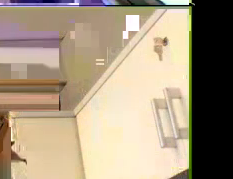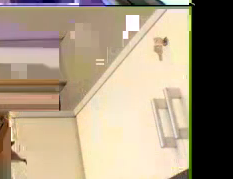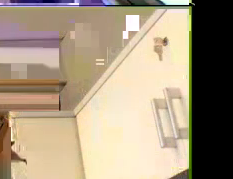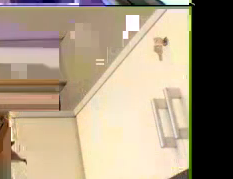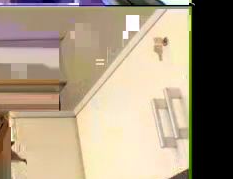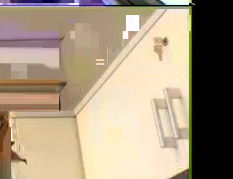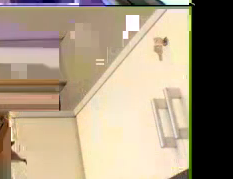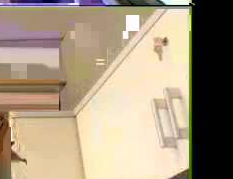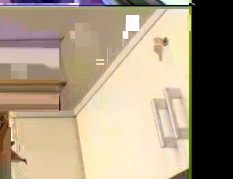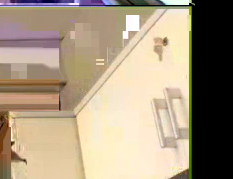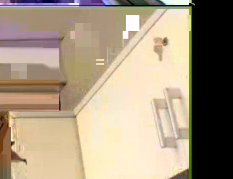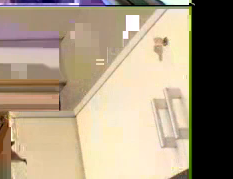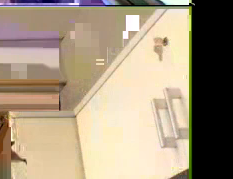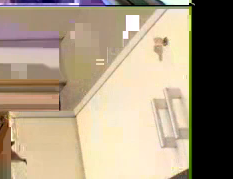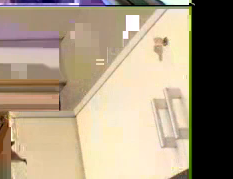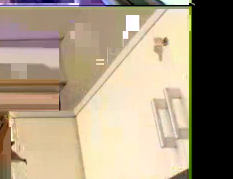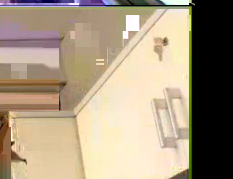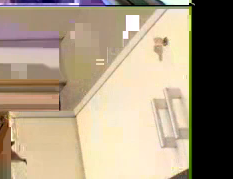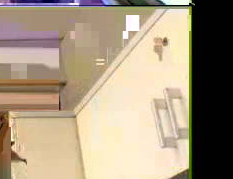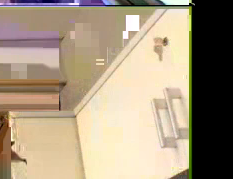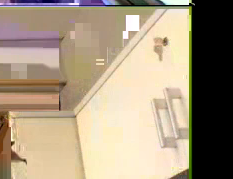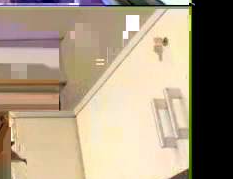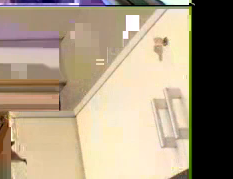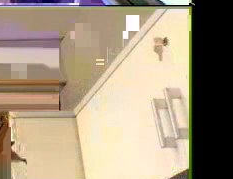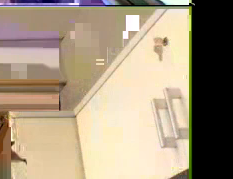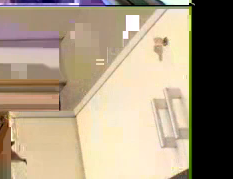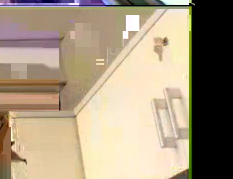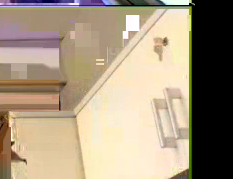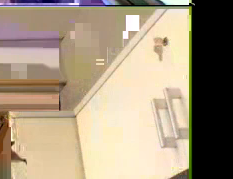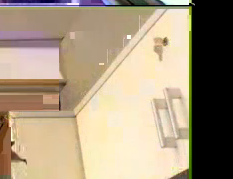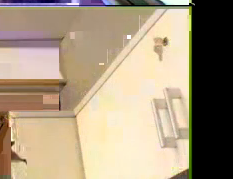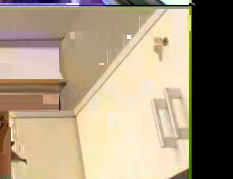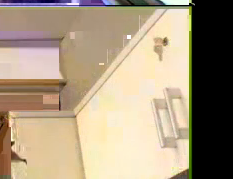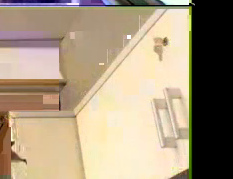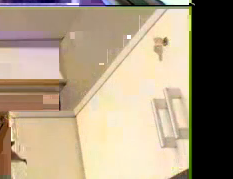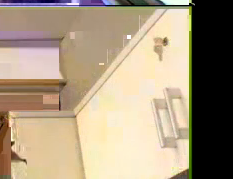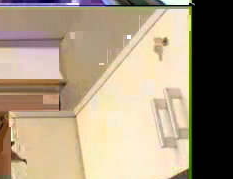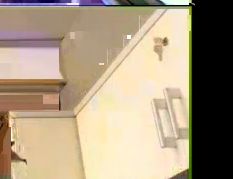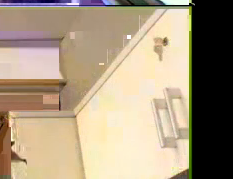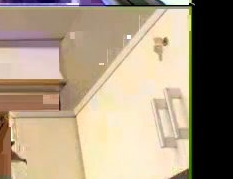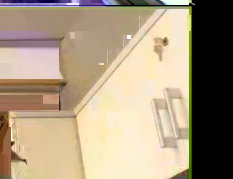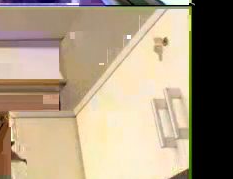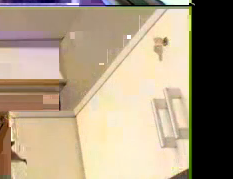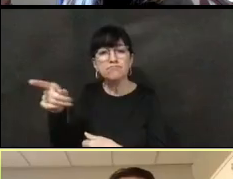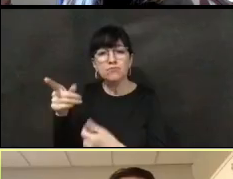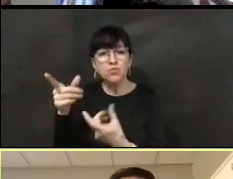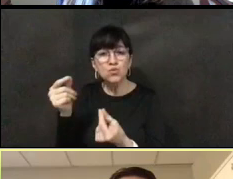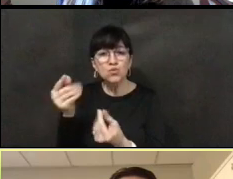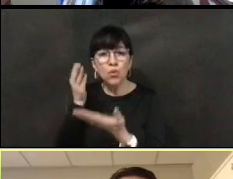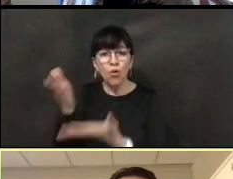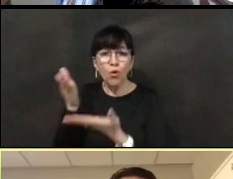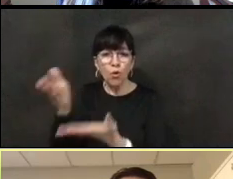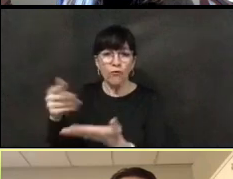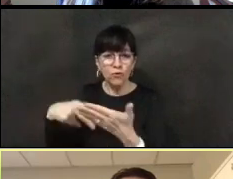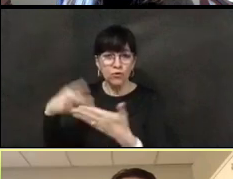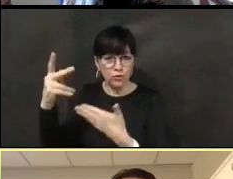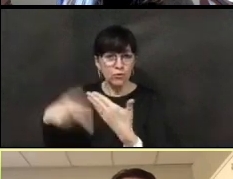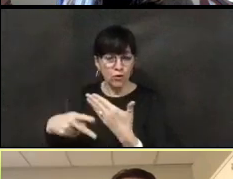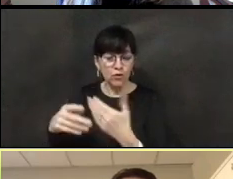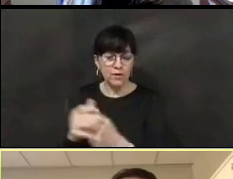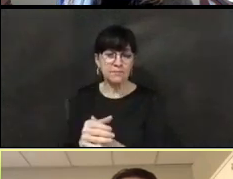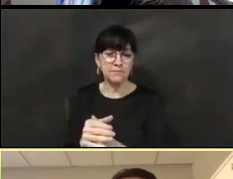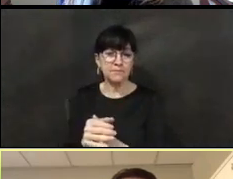the way that they operate. I'm interested in talking a little bit about the state's plan around reopening.